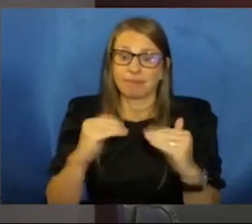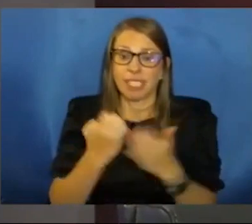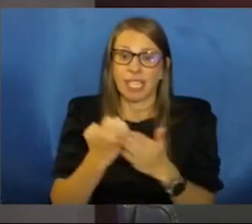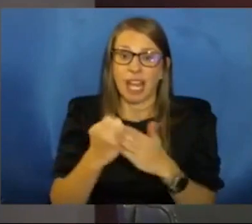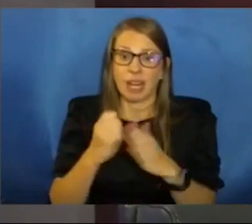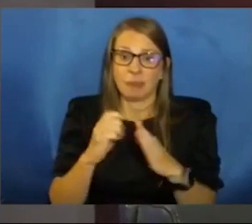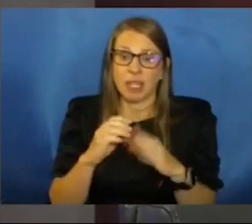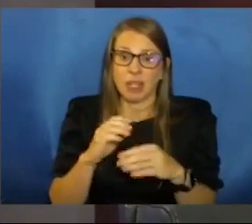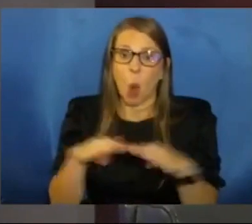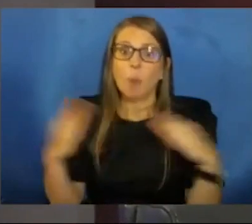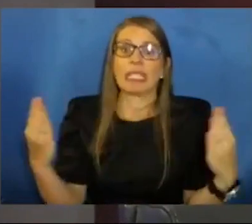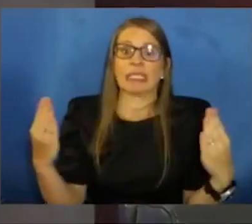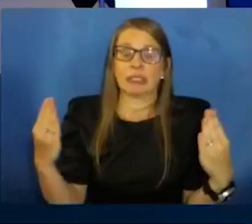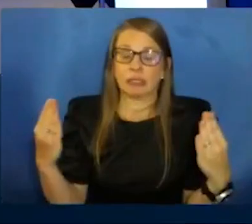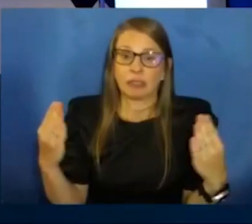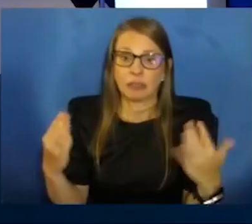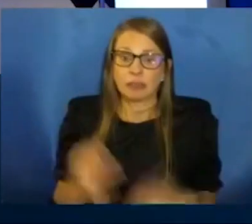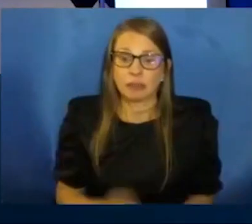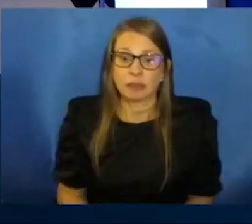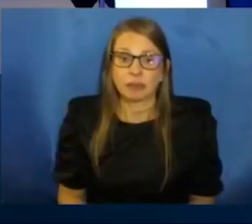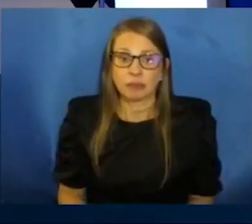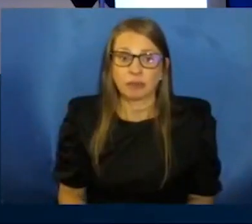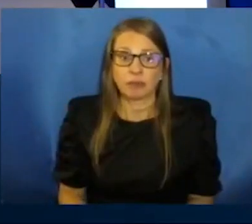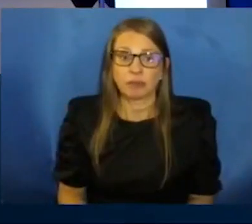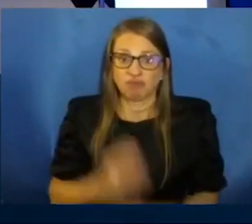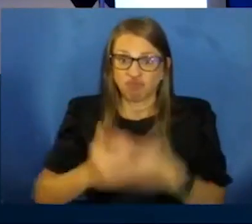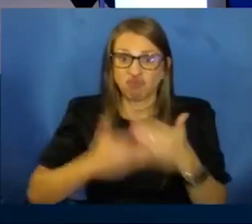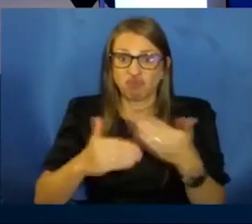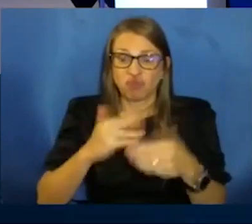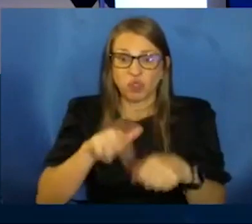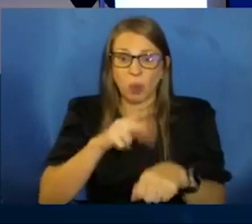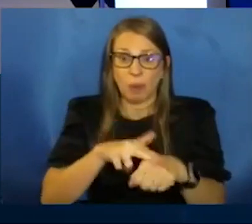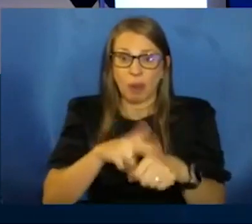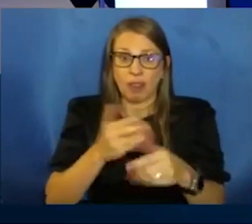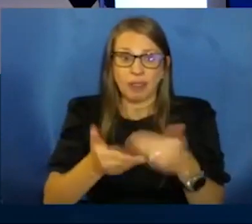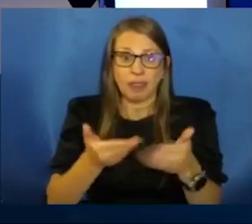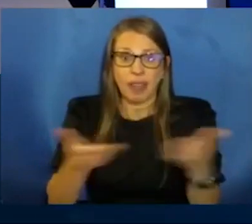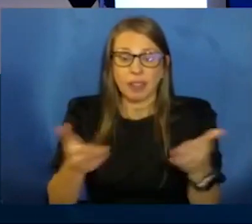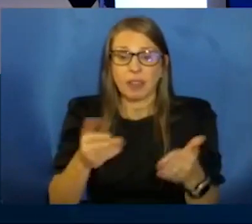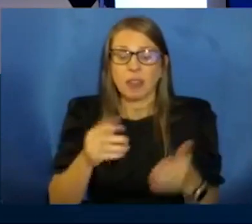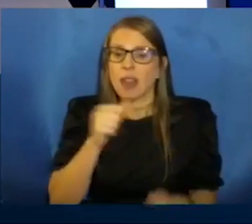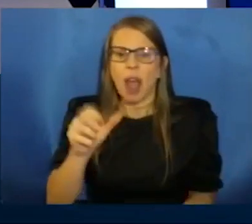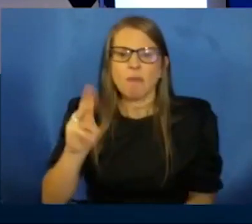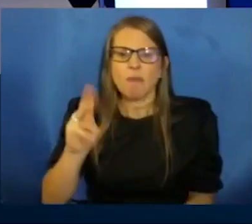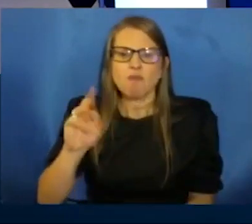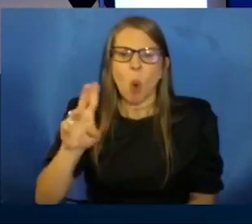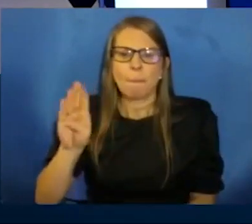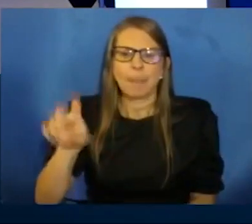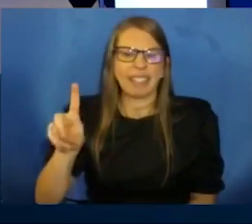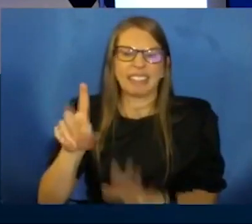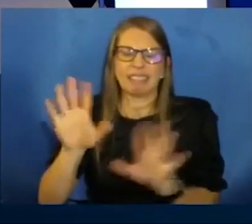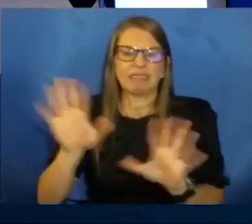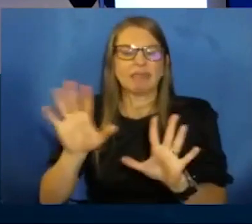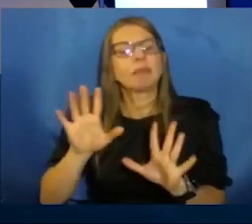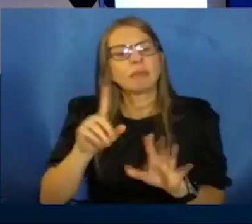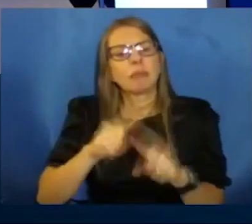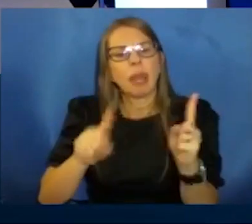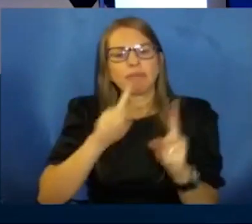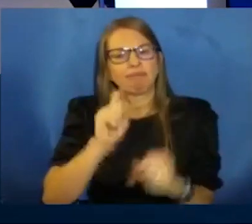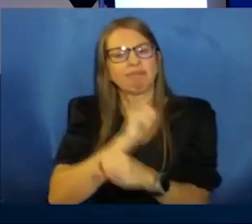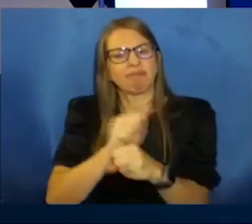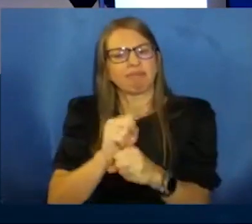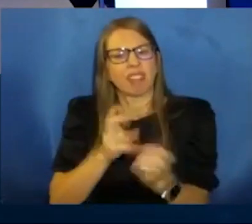community is healthy, we can continue to have a healthy economy and continue to do those things that we'd like to do. So I hear you both saying that through the vaccine, we